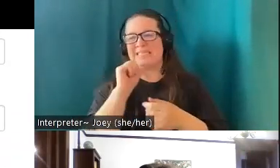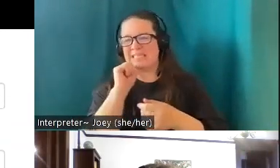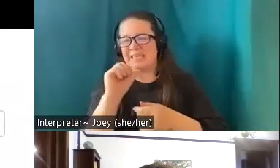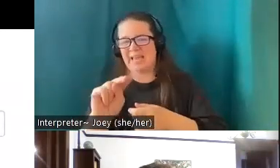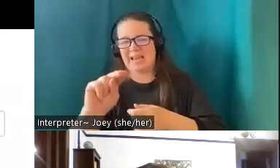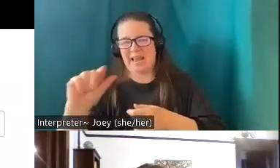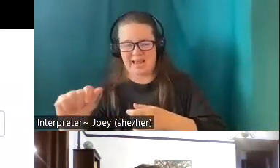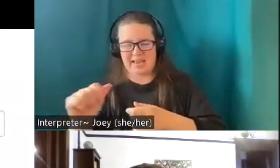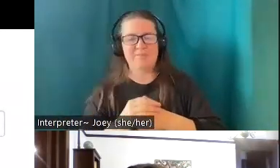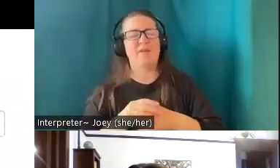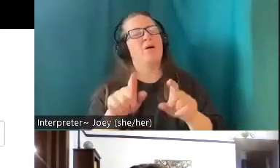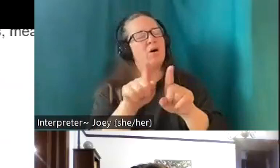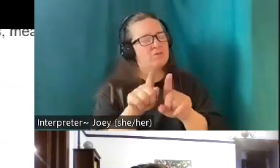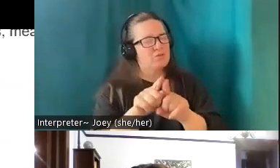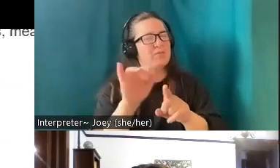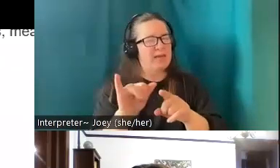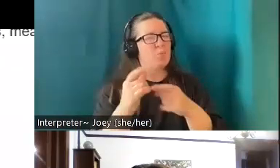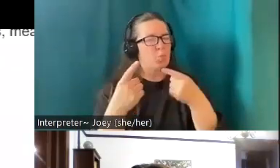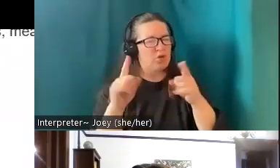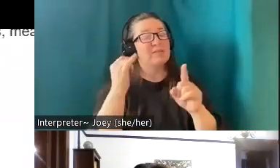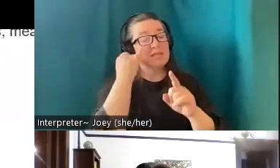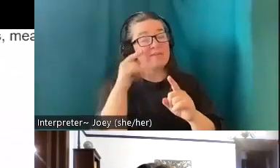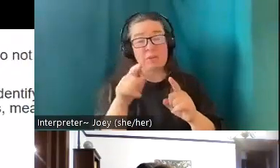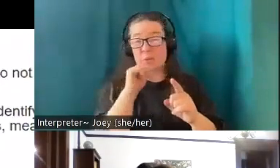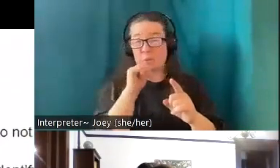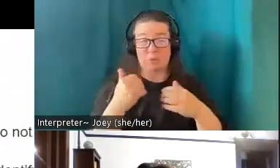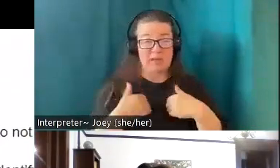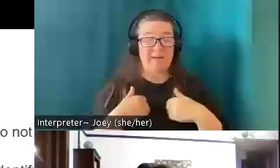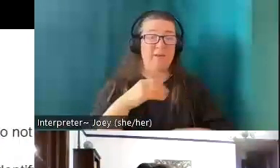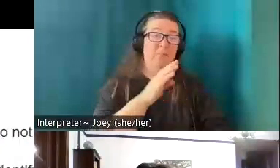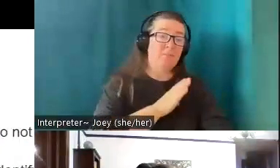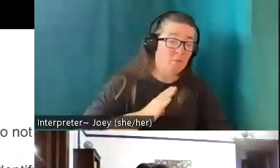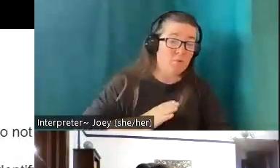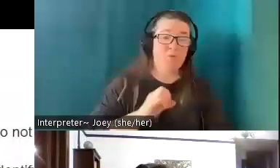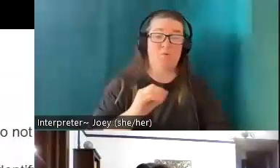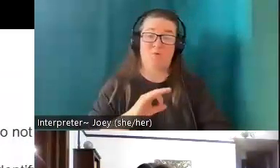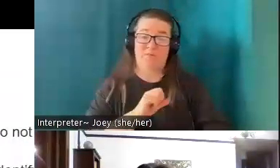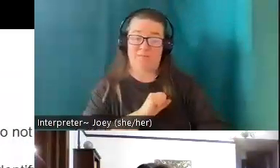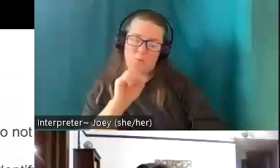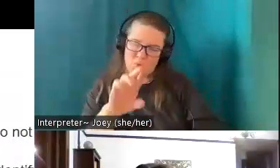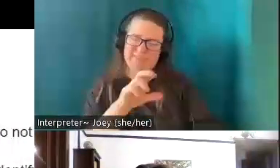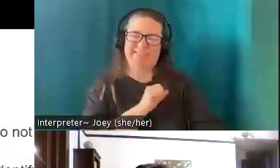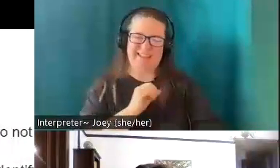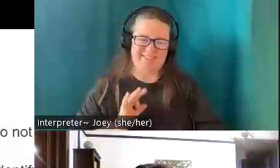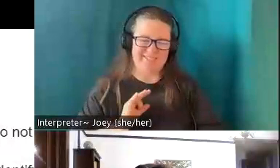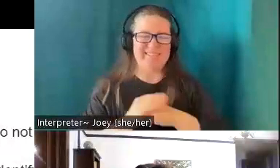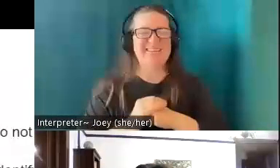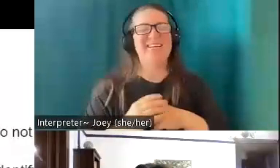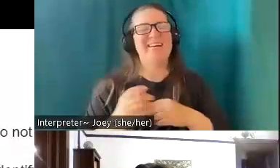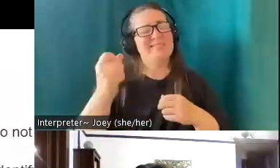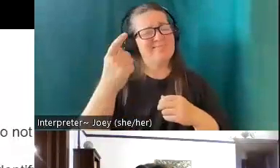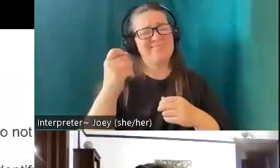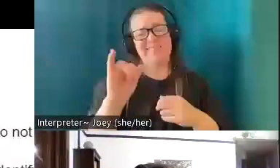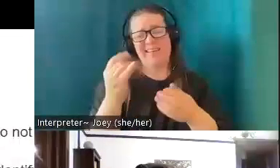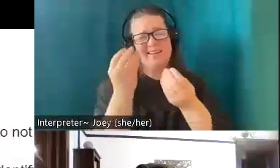staff. However, I will say that this data is very important. We will be using this information again to ensure that it is